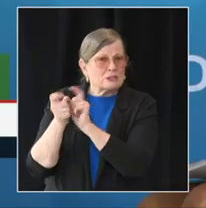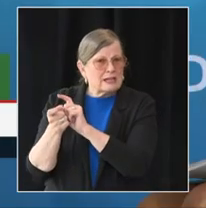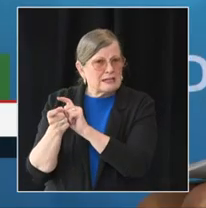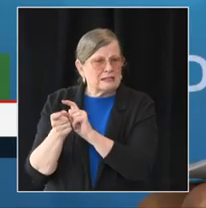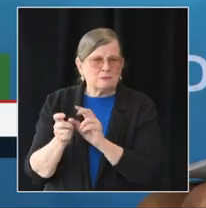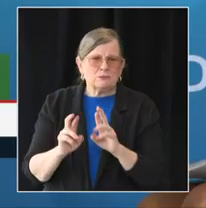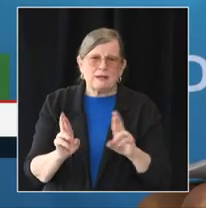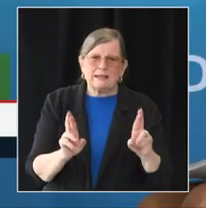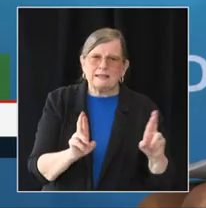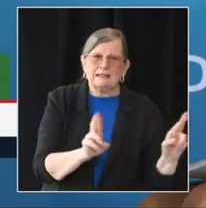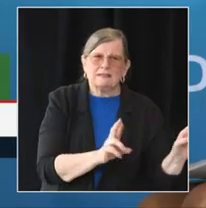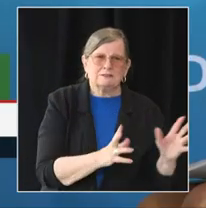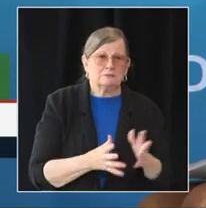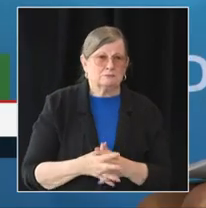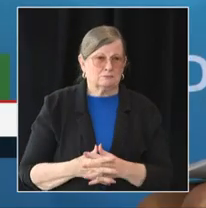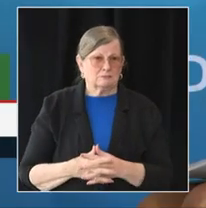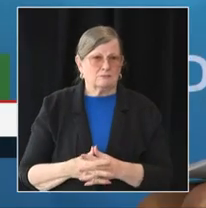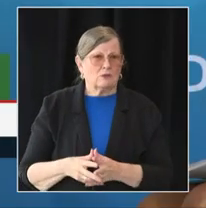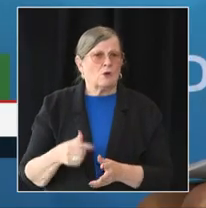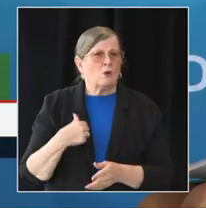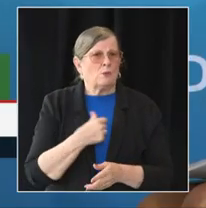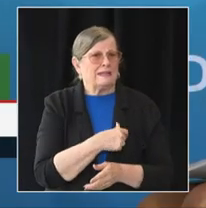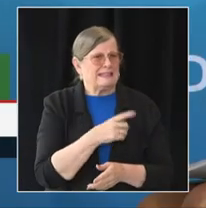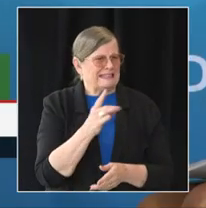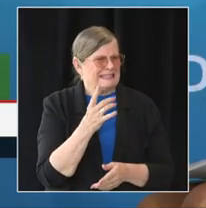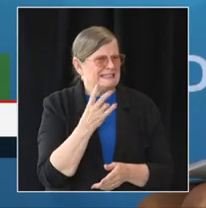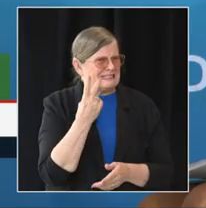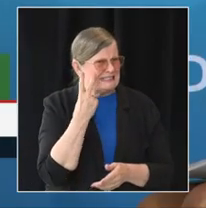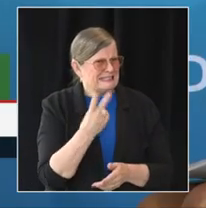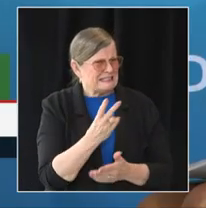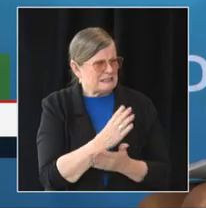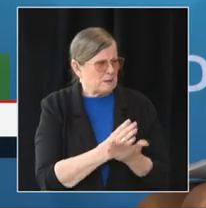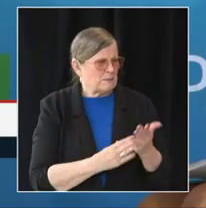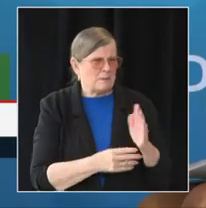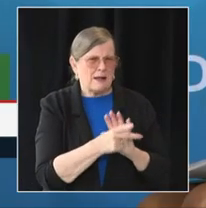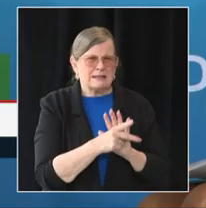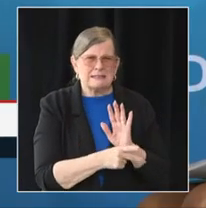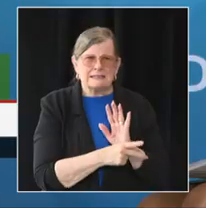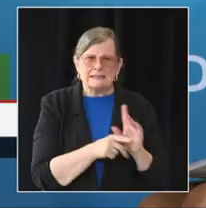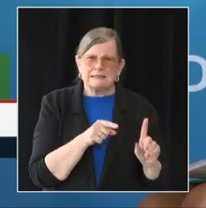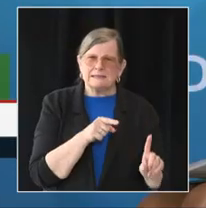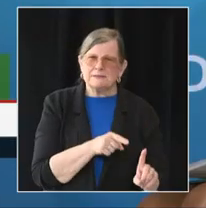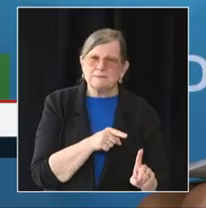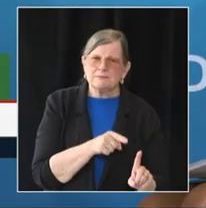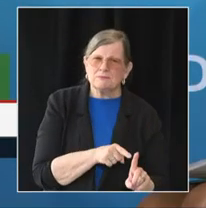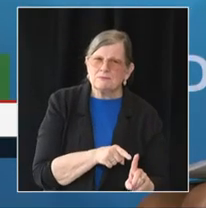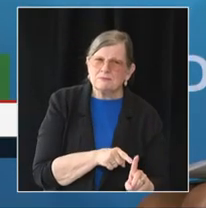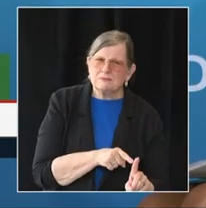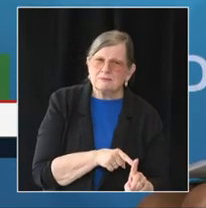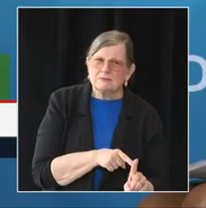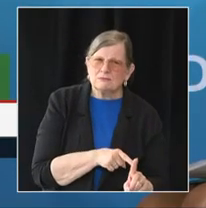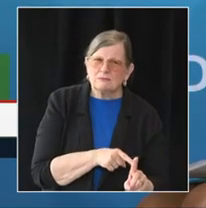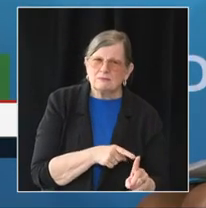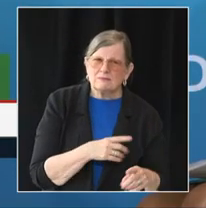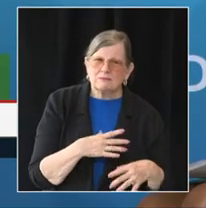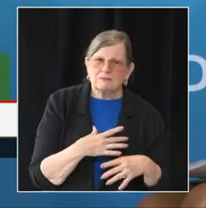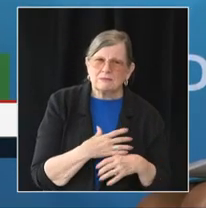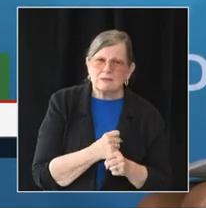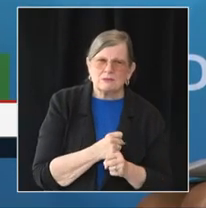some things that are paused here, adjusted, related to what we call BEPS, or I don't even know what that stands for now.